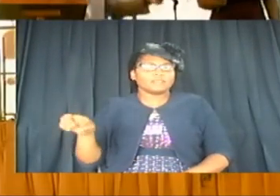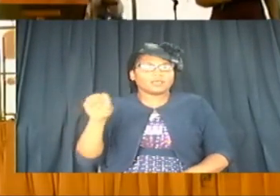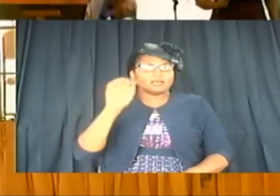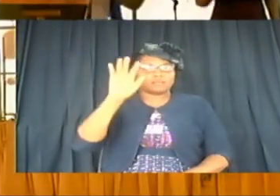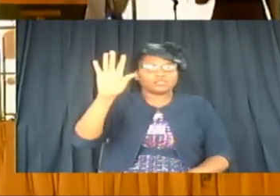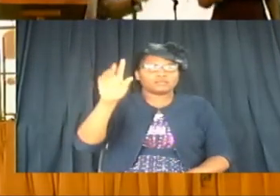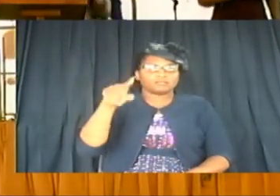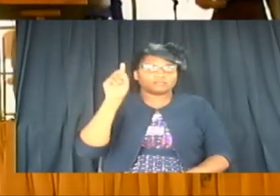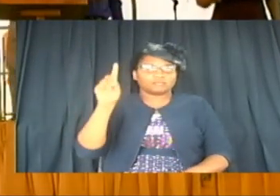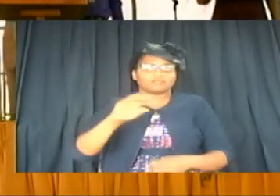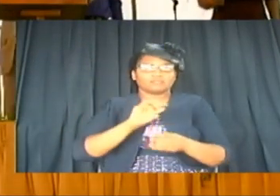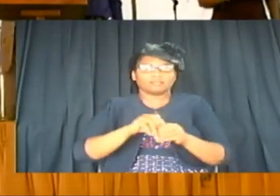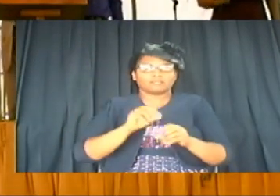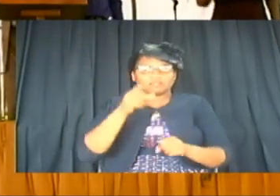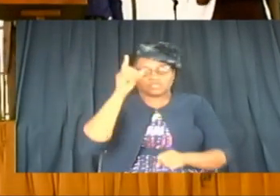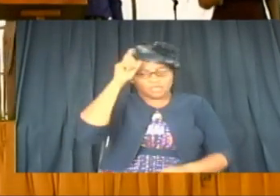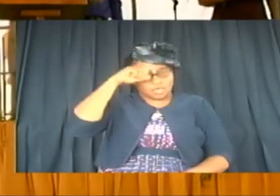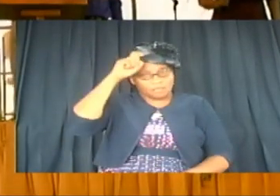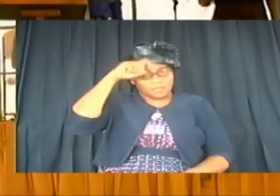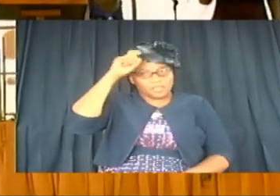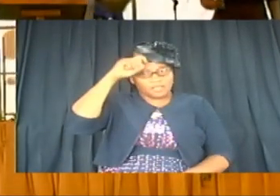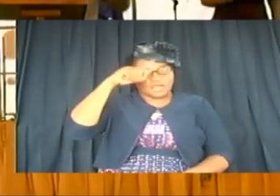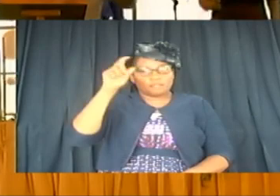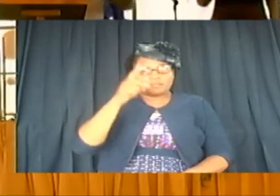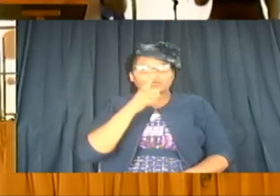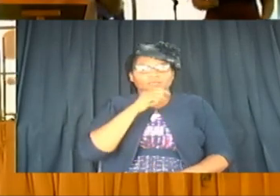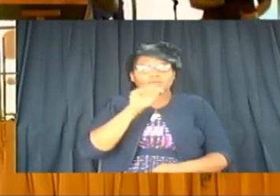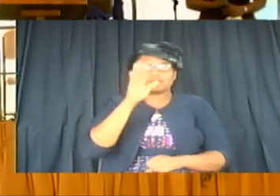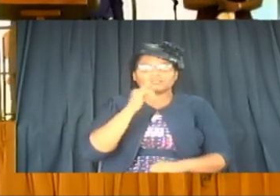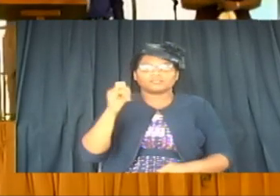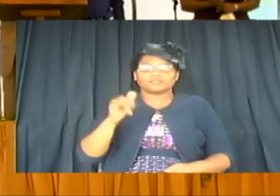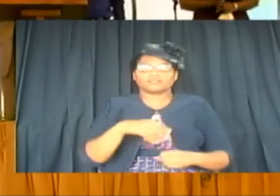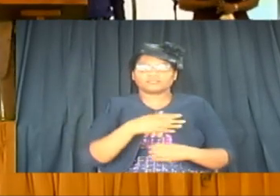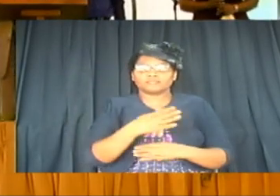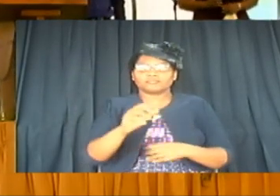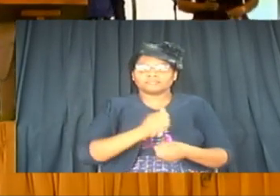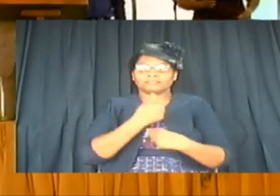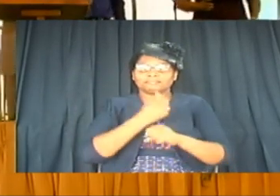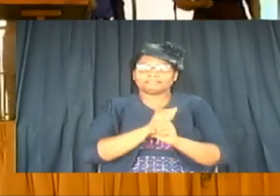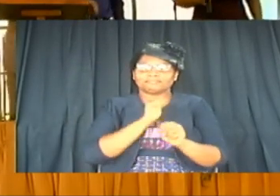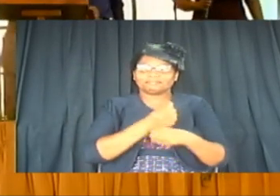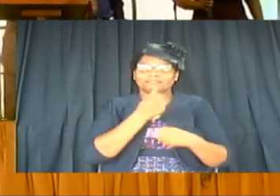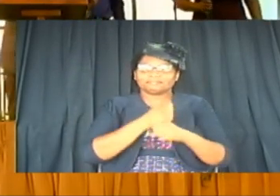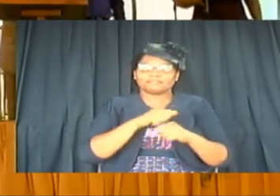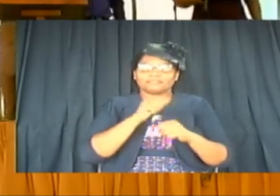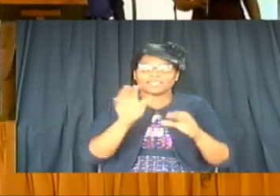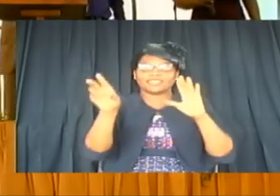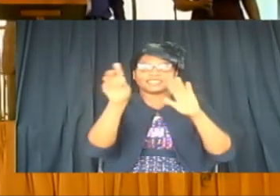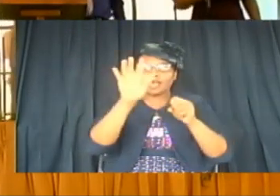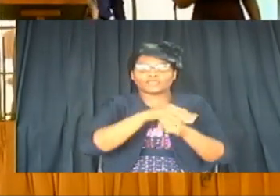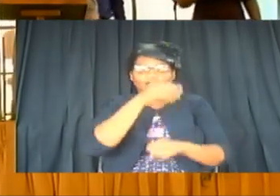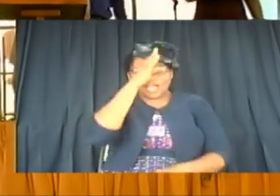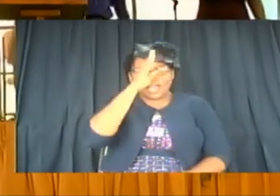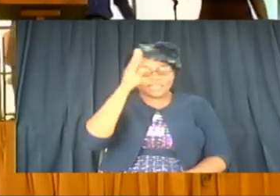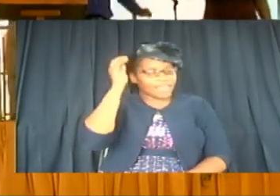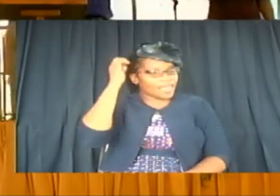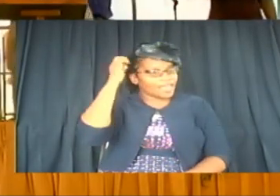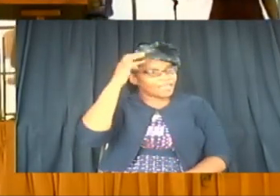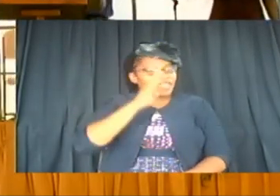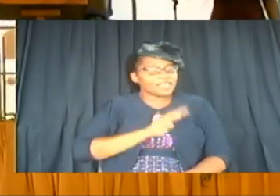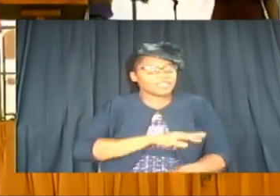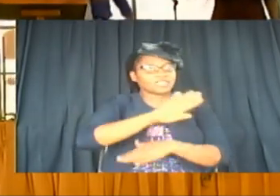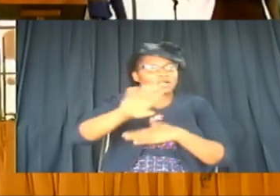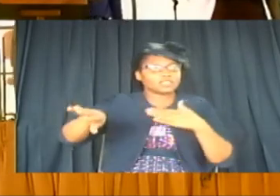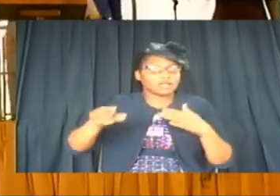The wonderful in wisdom. By whom all things were made. The fullness of the Godhead.